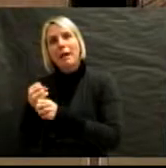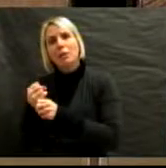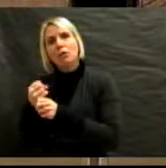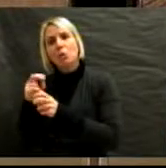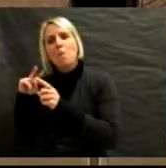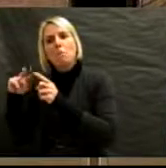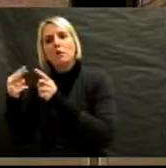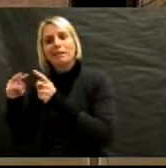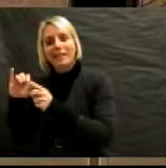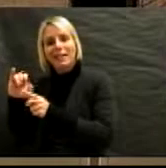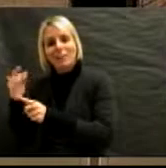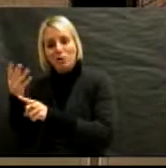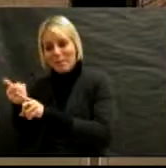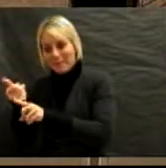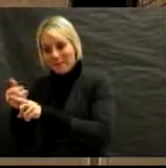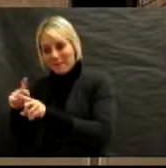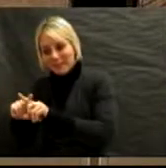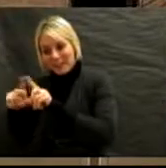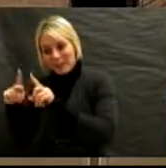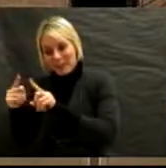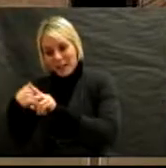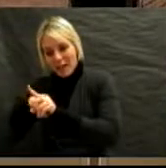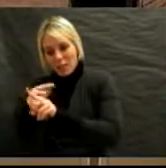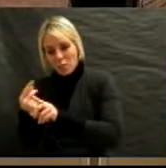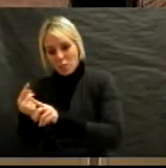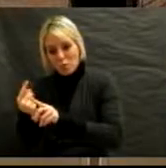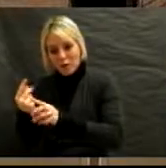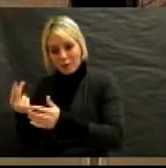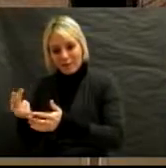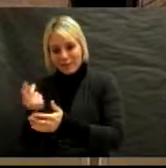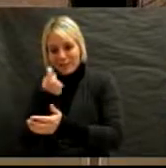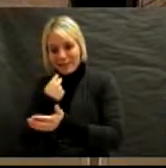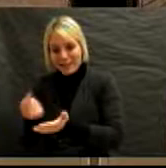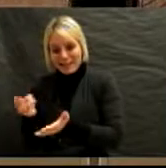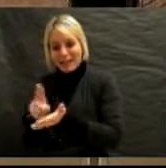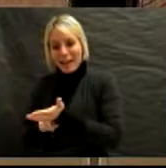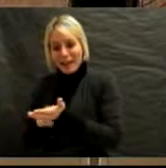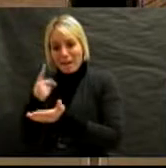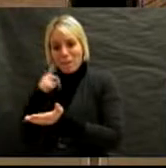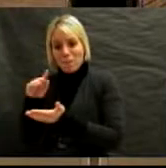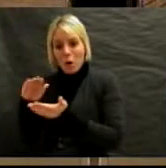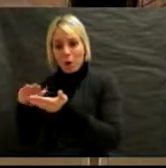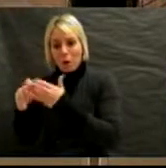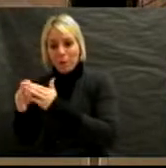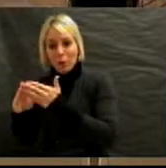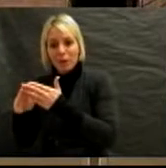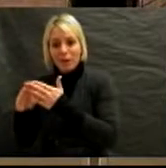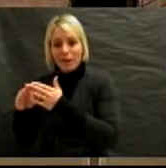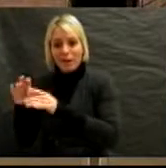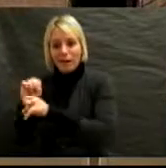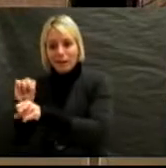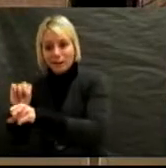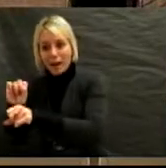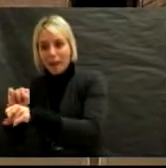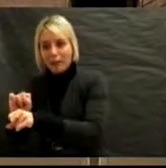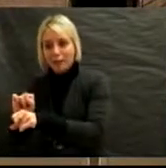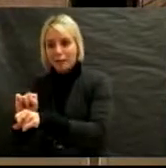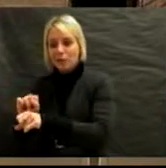committee assignments, and you know, it's easy to sit back and say, well, that's just a volunteer job. If I miss that meeting, that won't matter